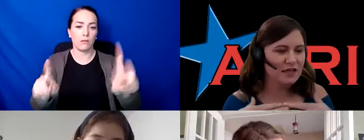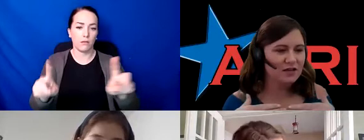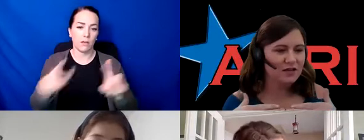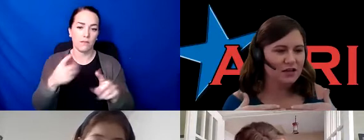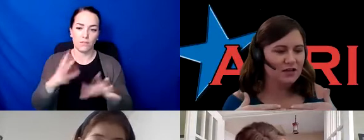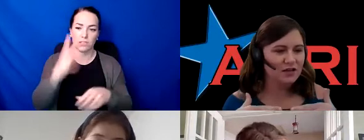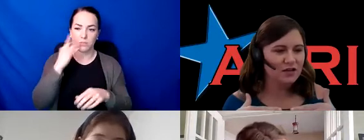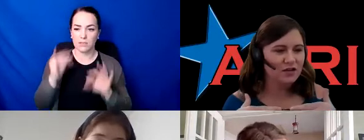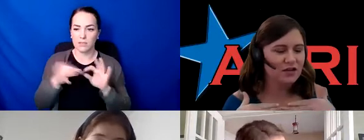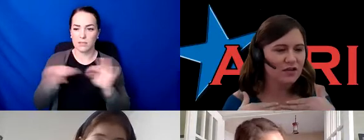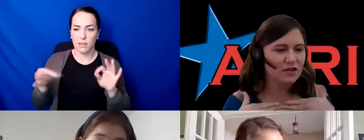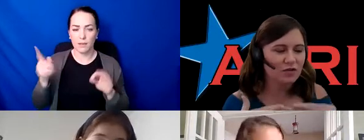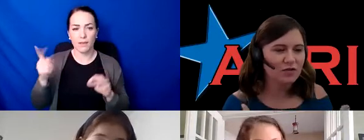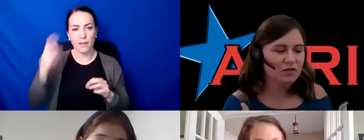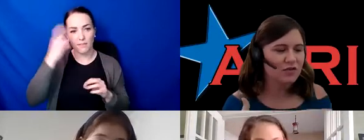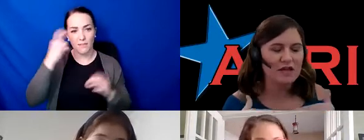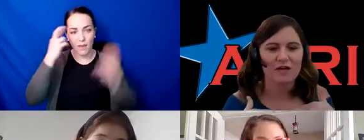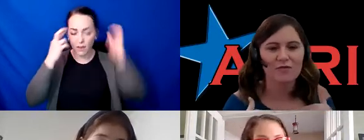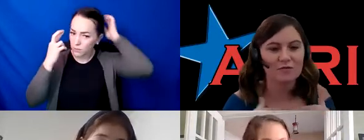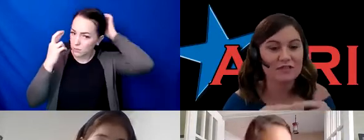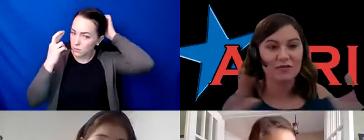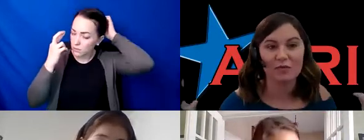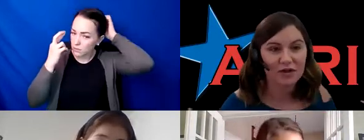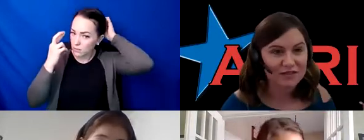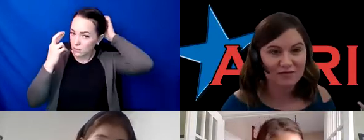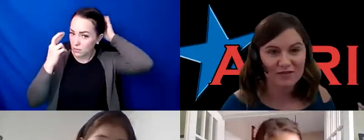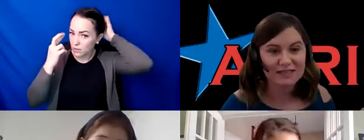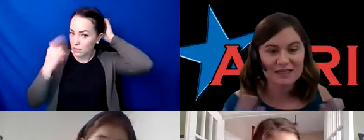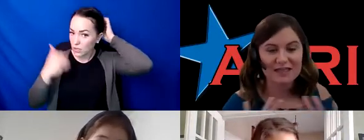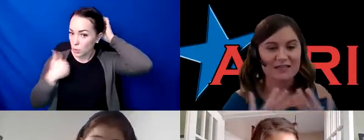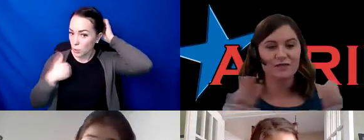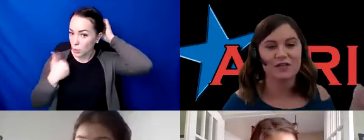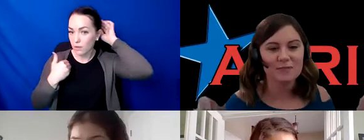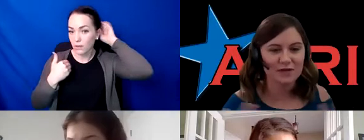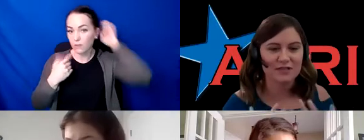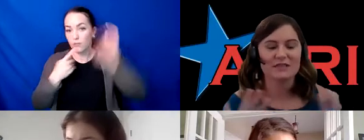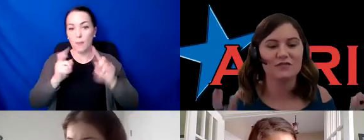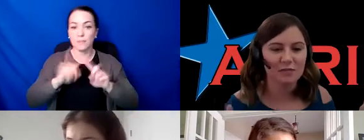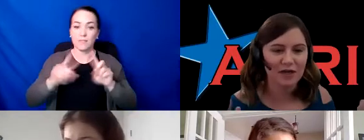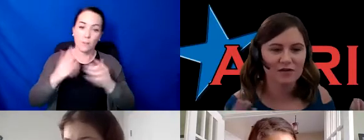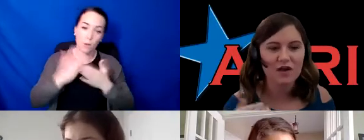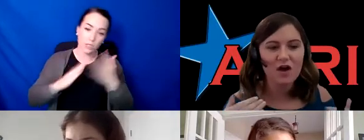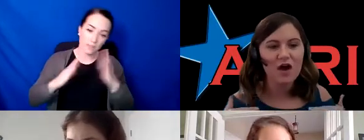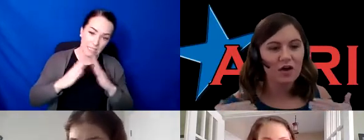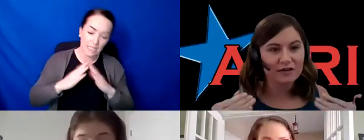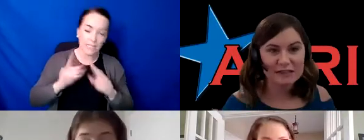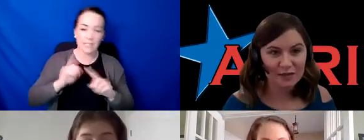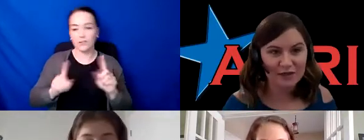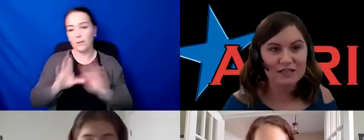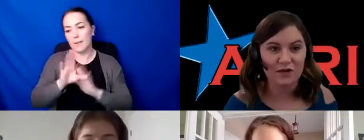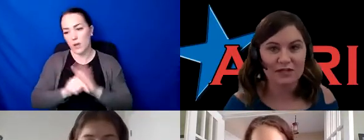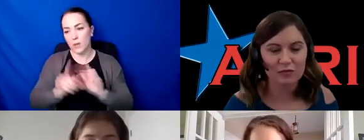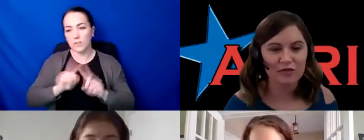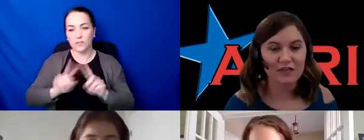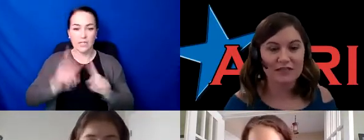is that like youth that had come from different parts of the city and different experiences and different backgrounds all